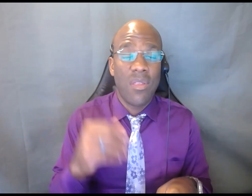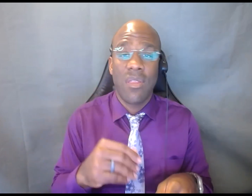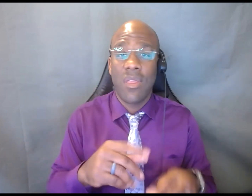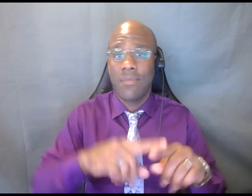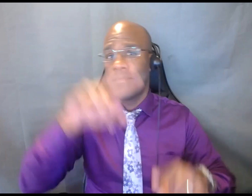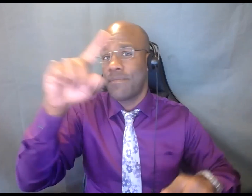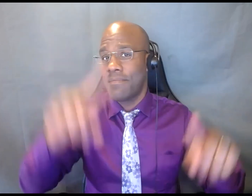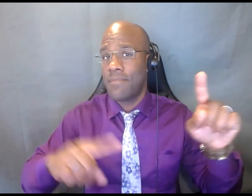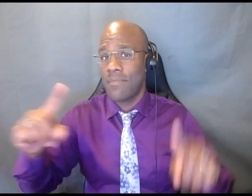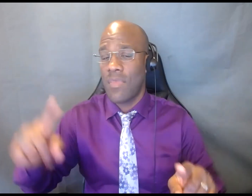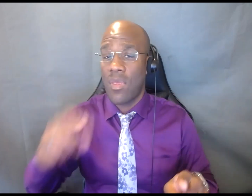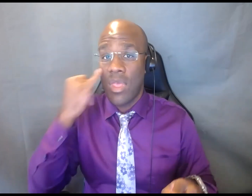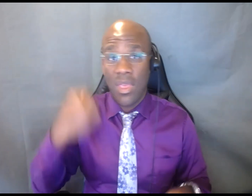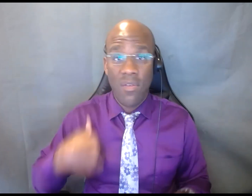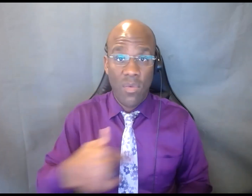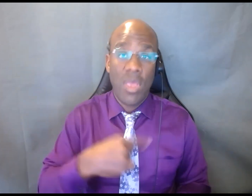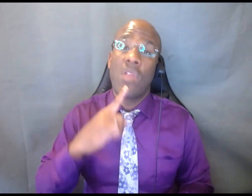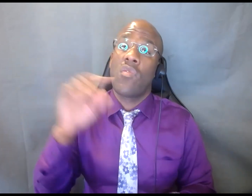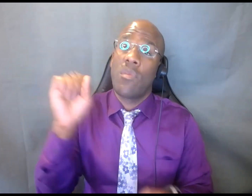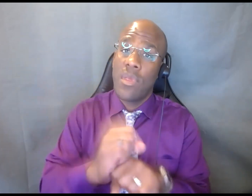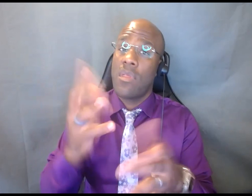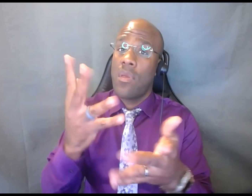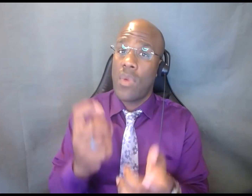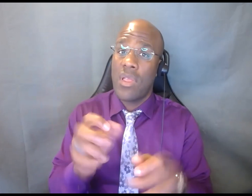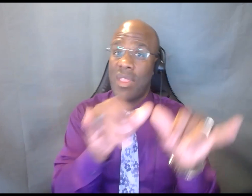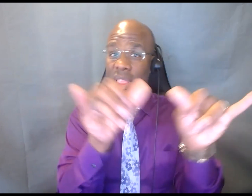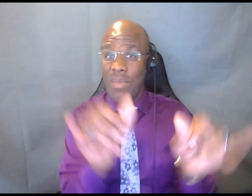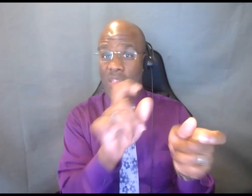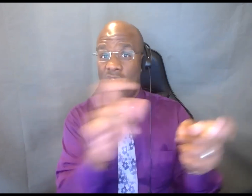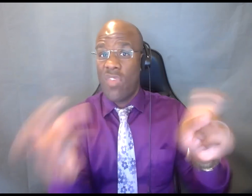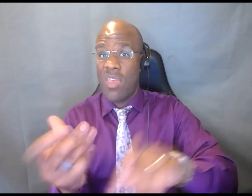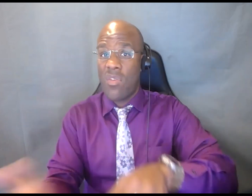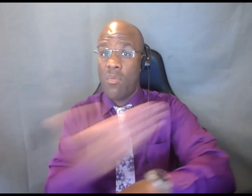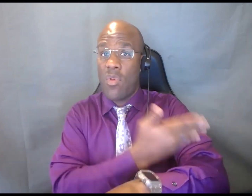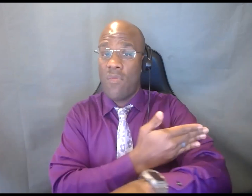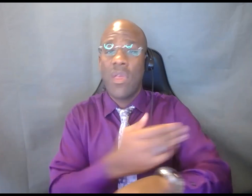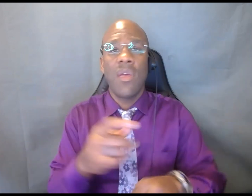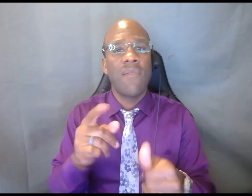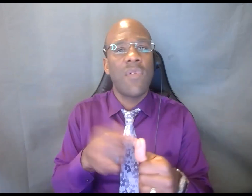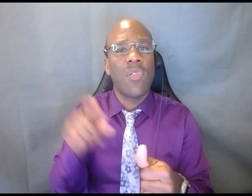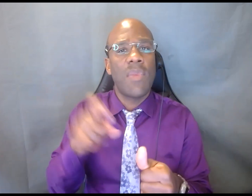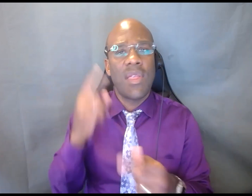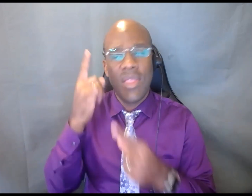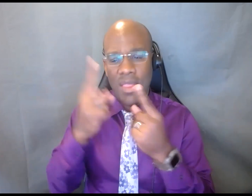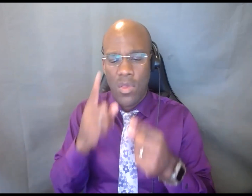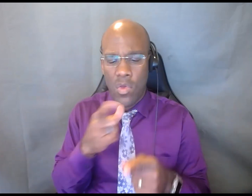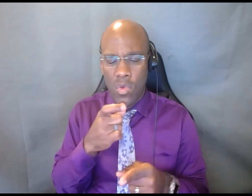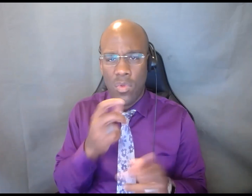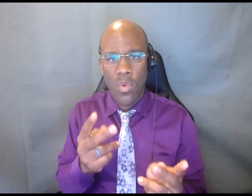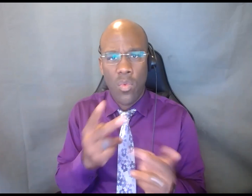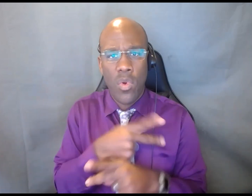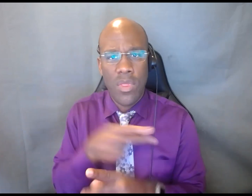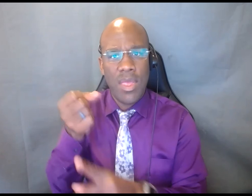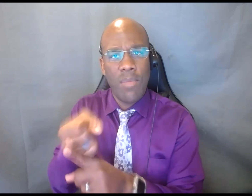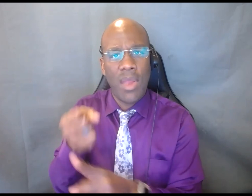really want to be able to make systemic change, then we need to think about those who are being most impacted, support systems that support